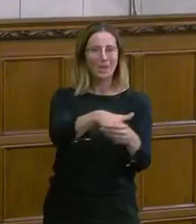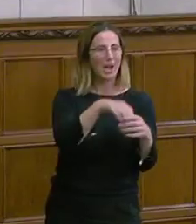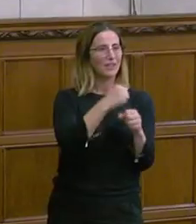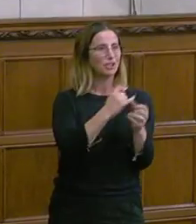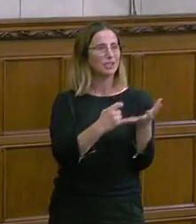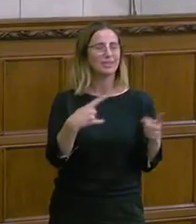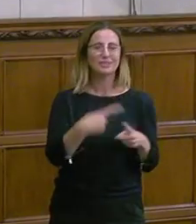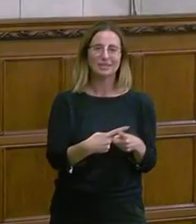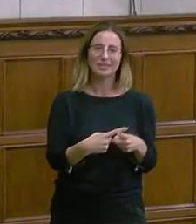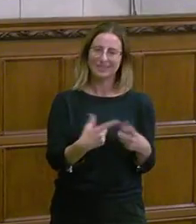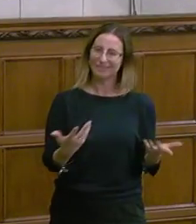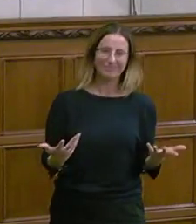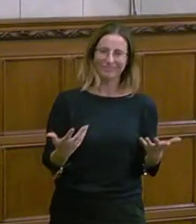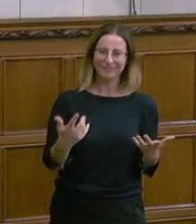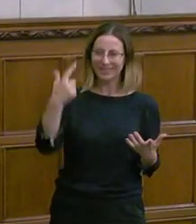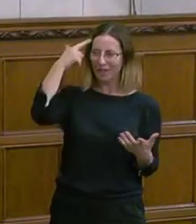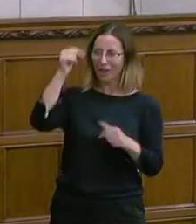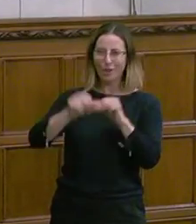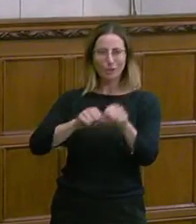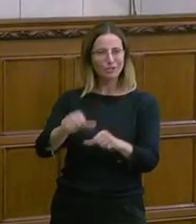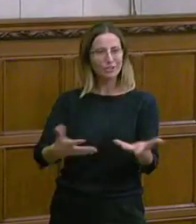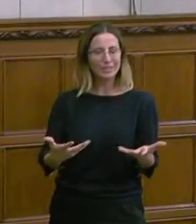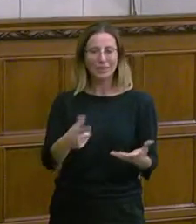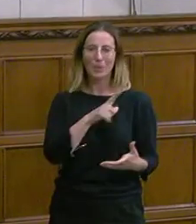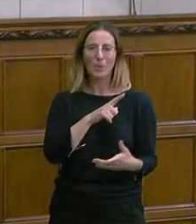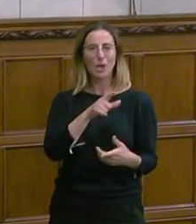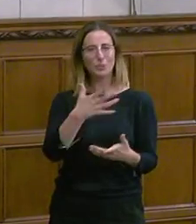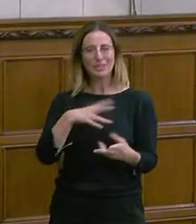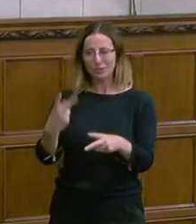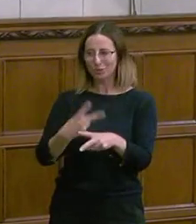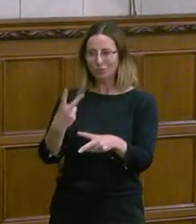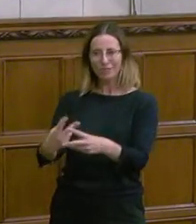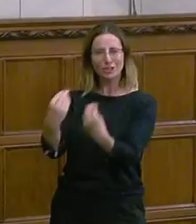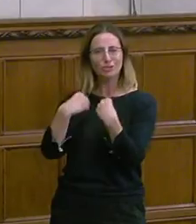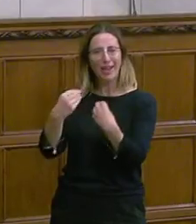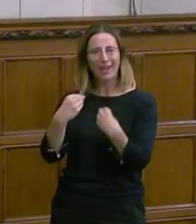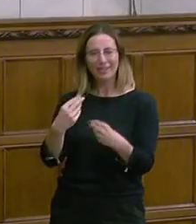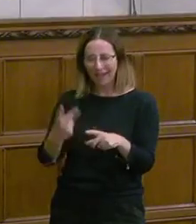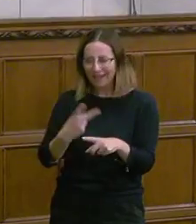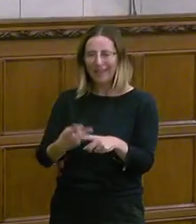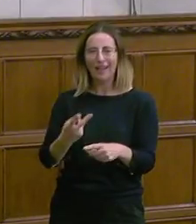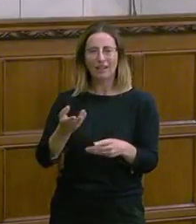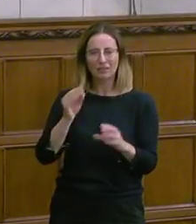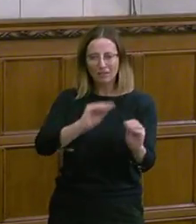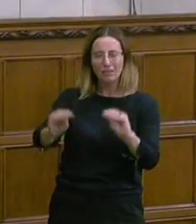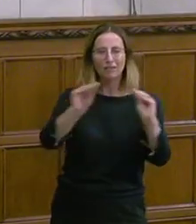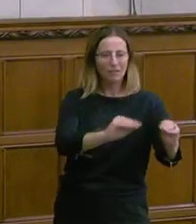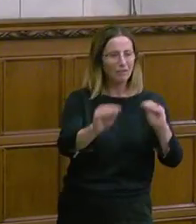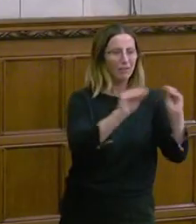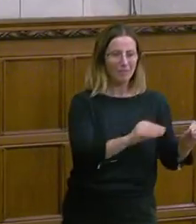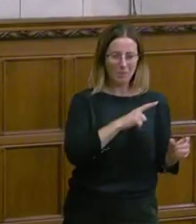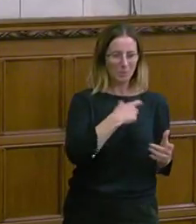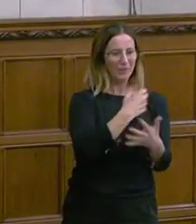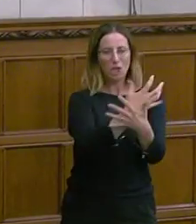that seems to me obviously logical. Why do you retrain them again should they go through when so many children need that